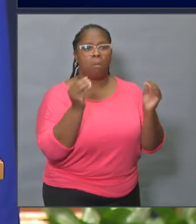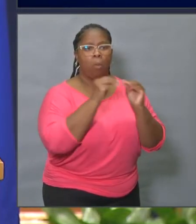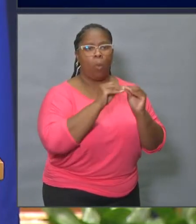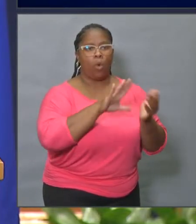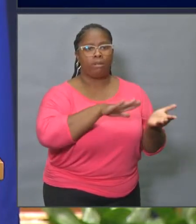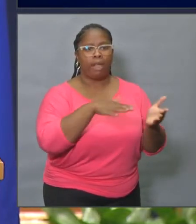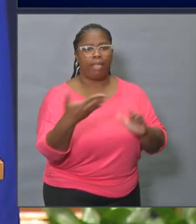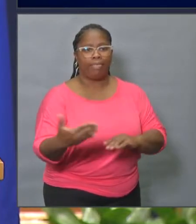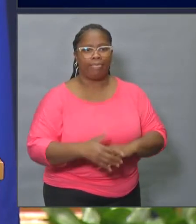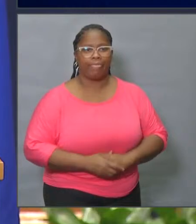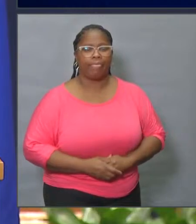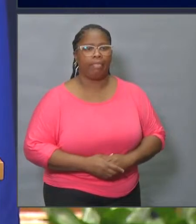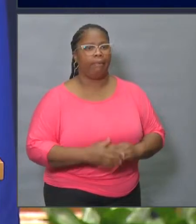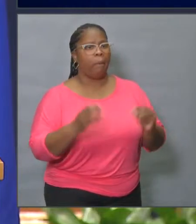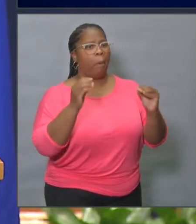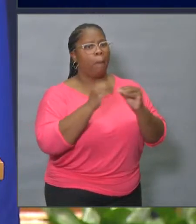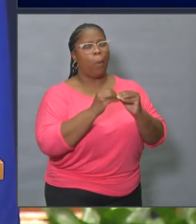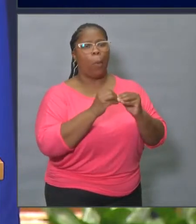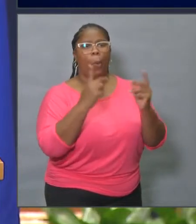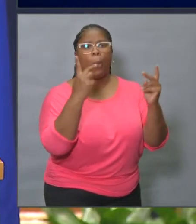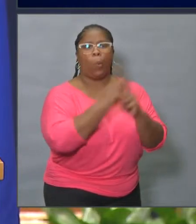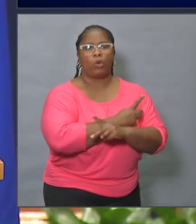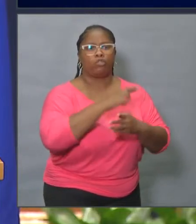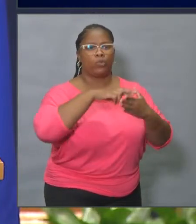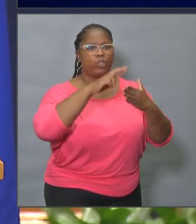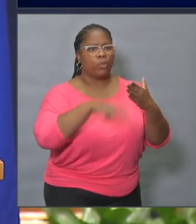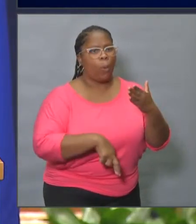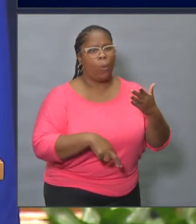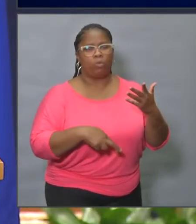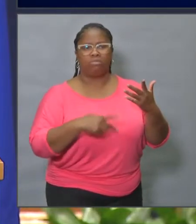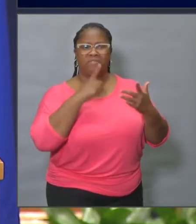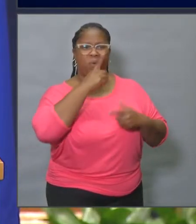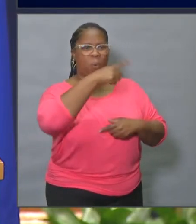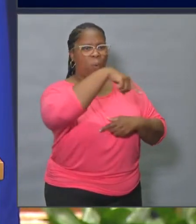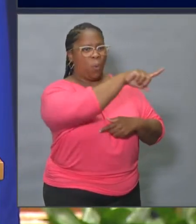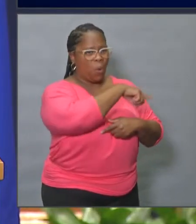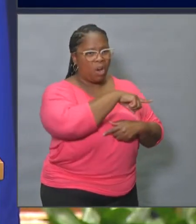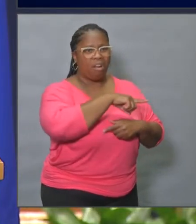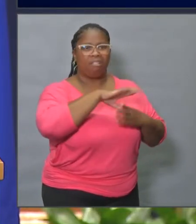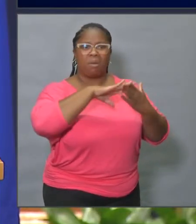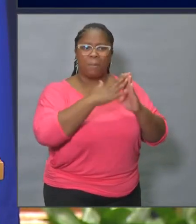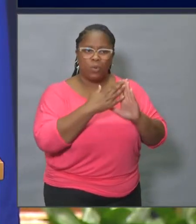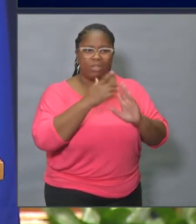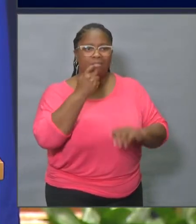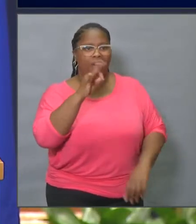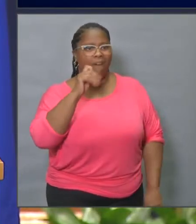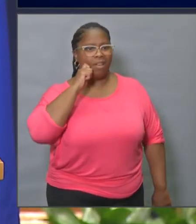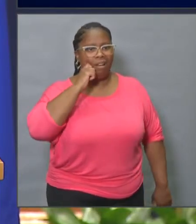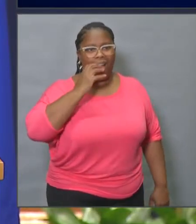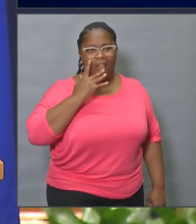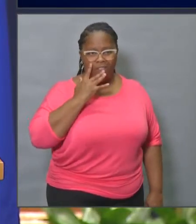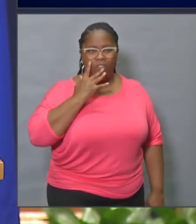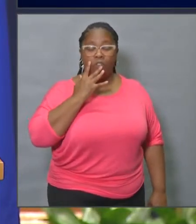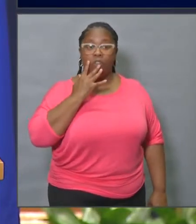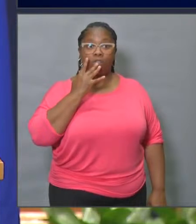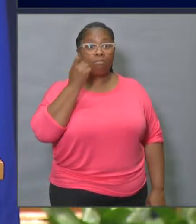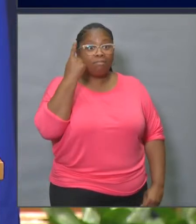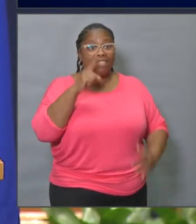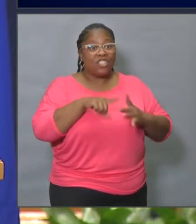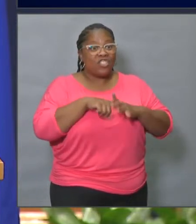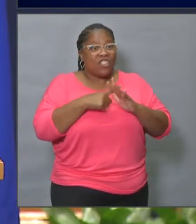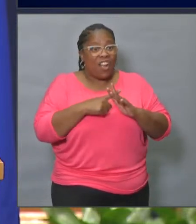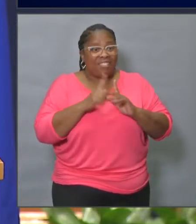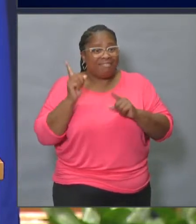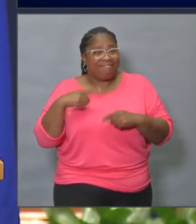disability for almost every cause for, again, communities of color. It starts at the beginning of